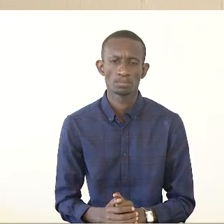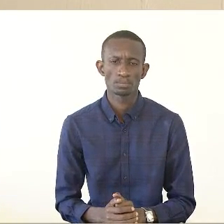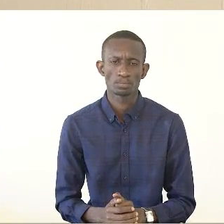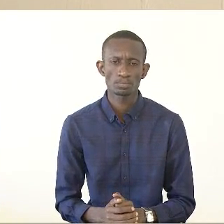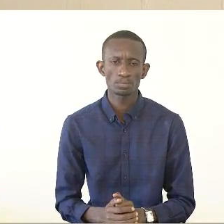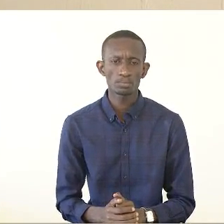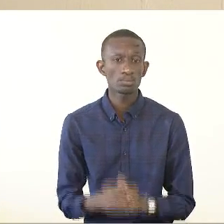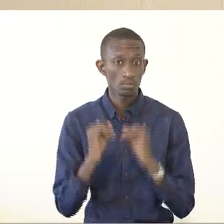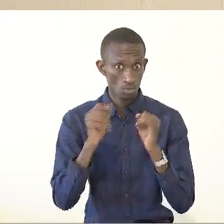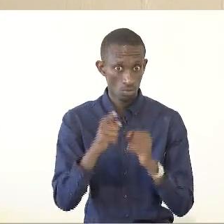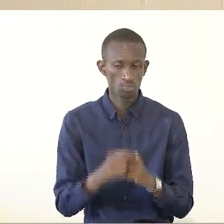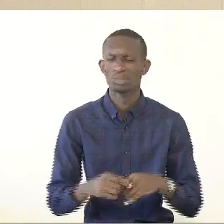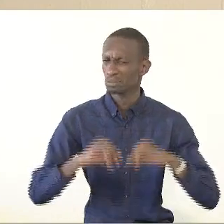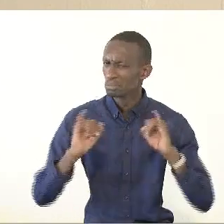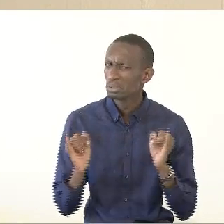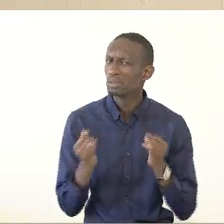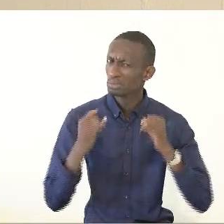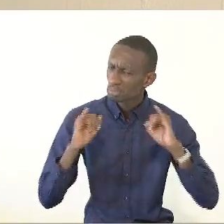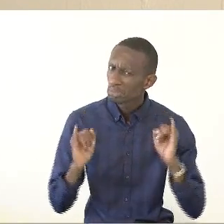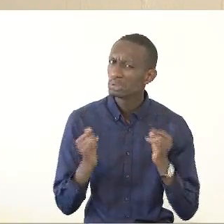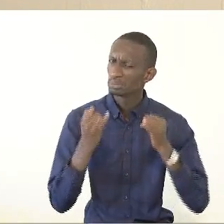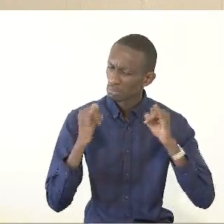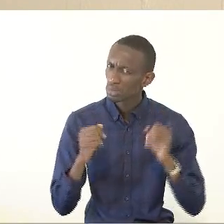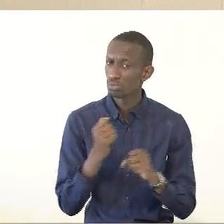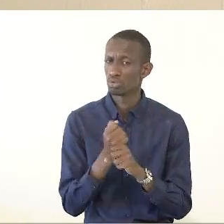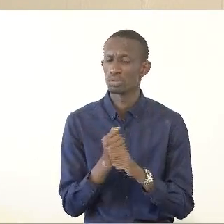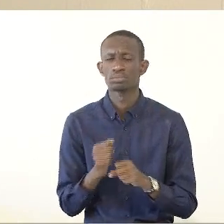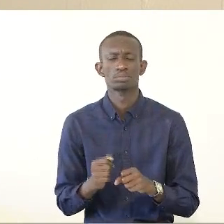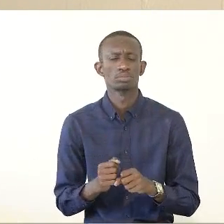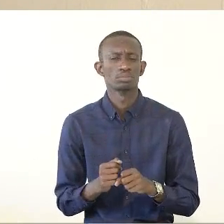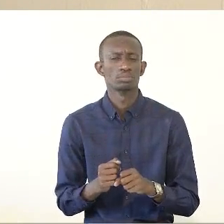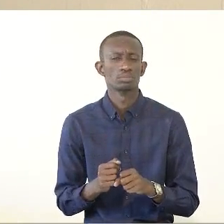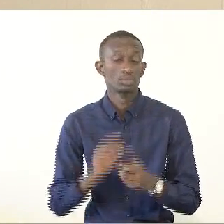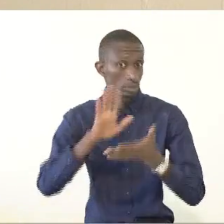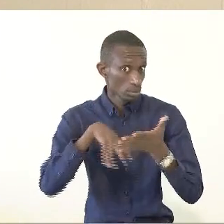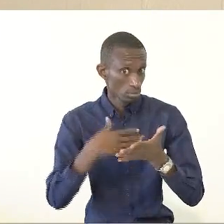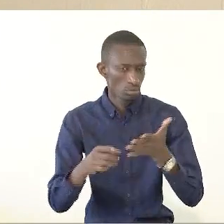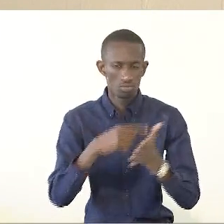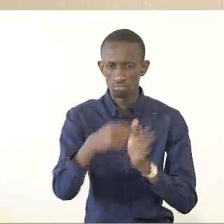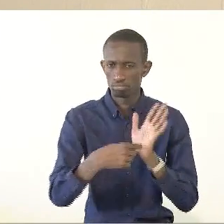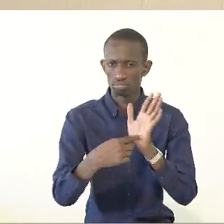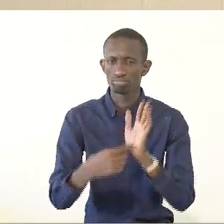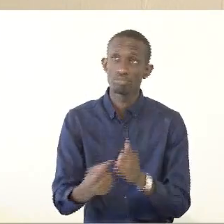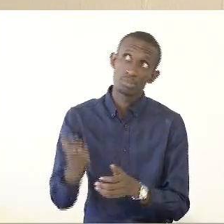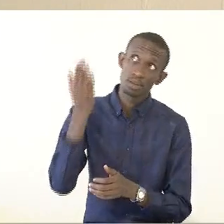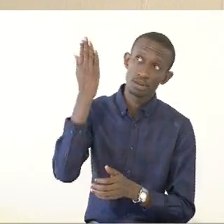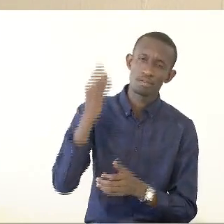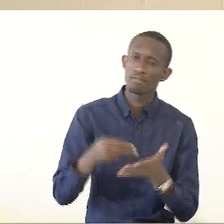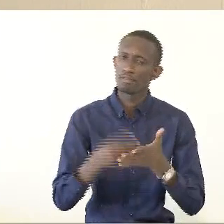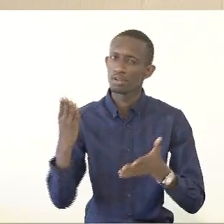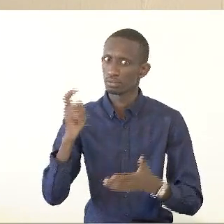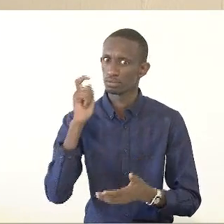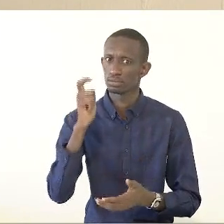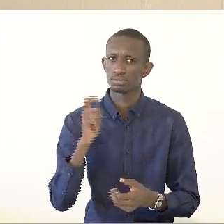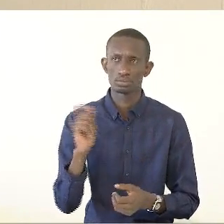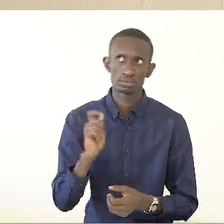if you try to work on the table of signs, you need to build it in this way. There is the value of x. I